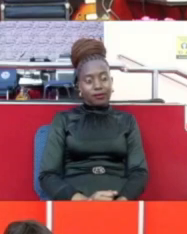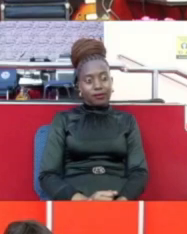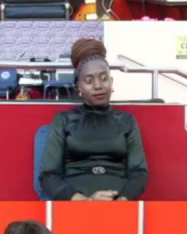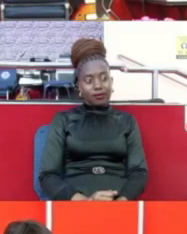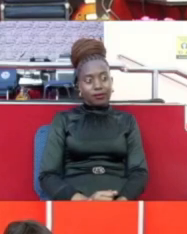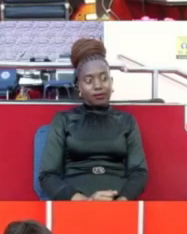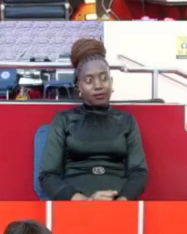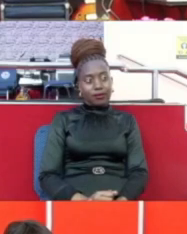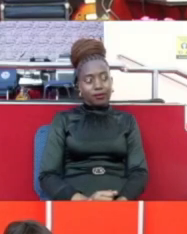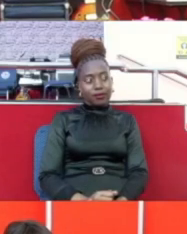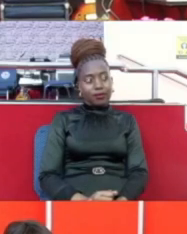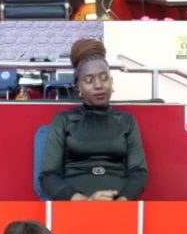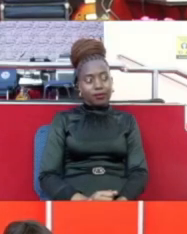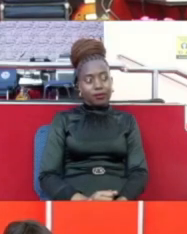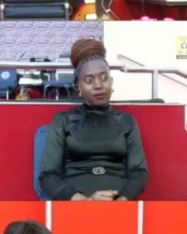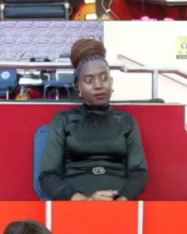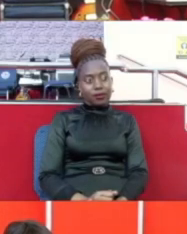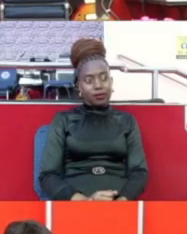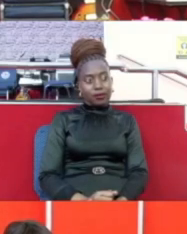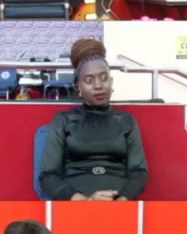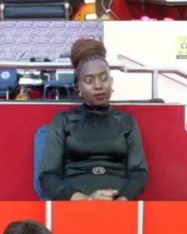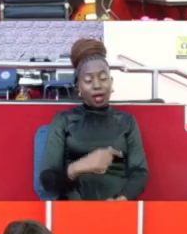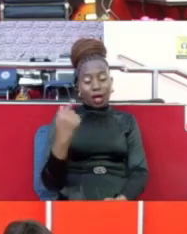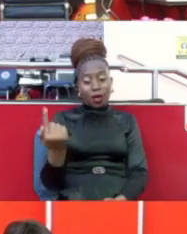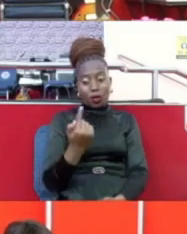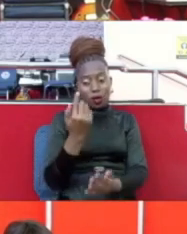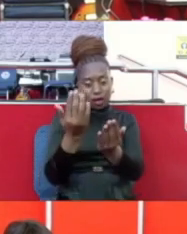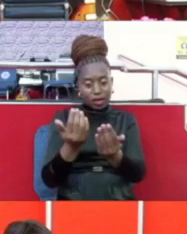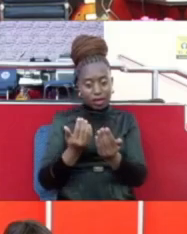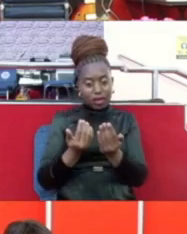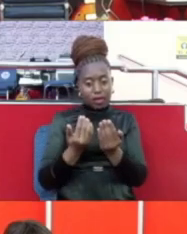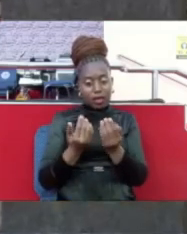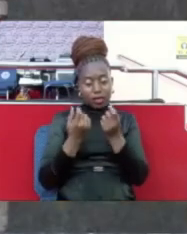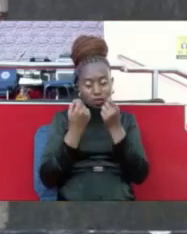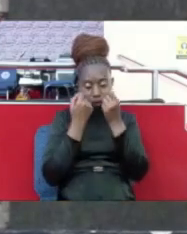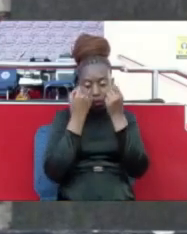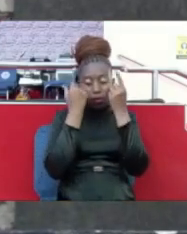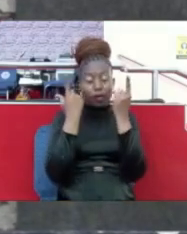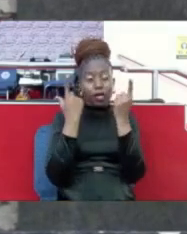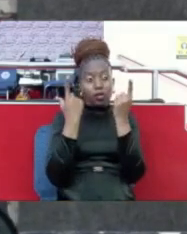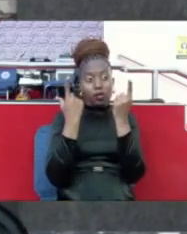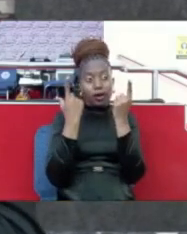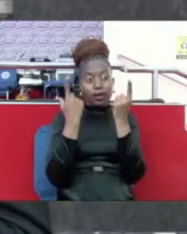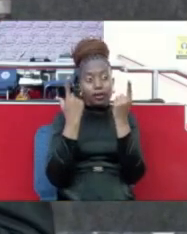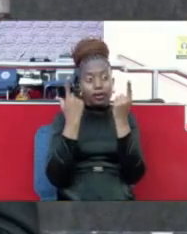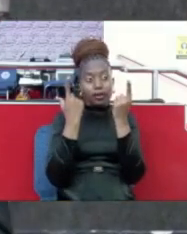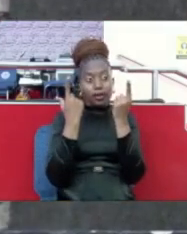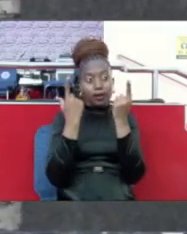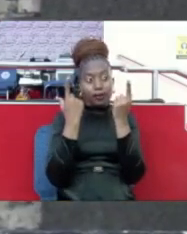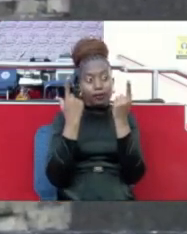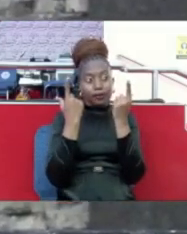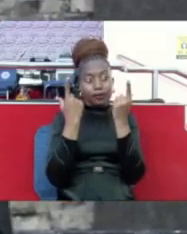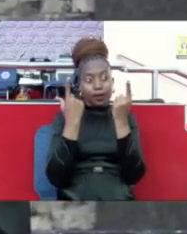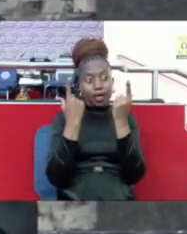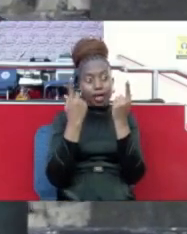All it takes is opening your eyes. Kile ambacho inagharimu ni kufungua macho yako. And noticing what's